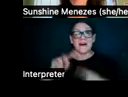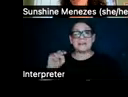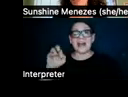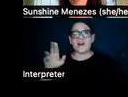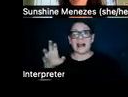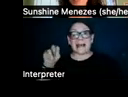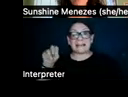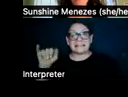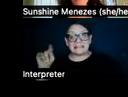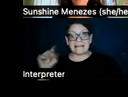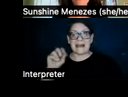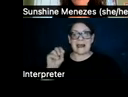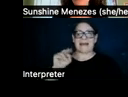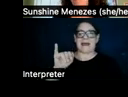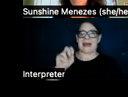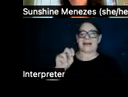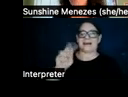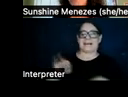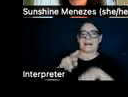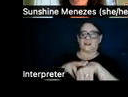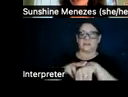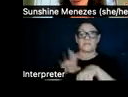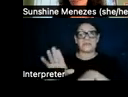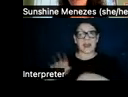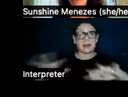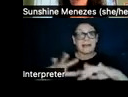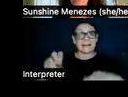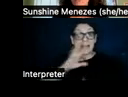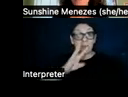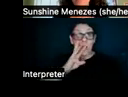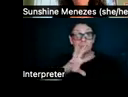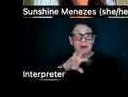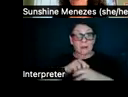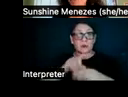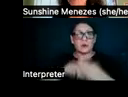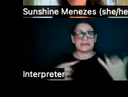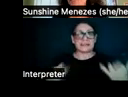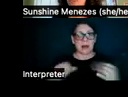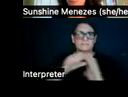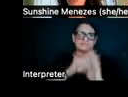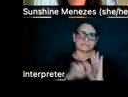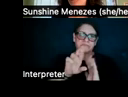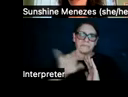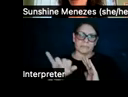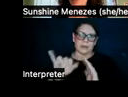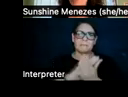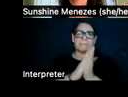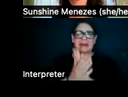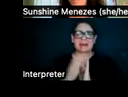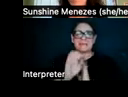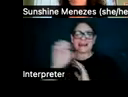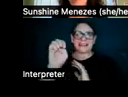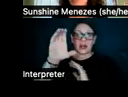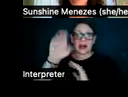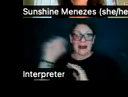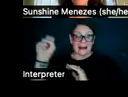Niantic Nations. Their lands and waters originally encompassed what is now the state of Rhode Island into eastern Connecticut and